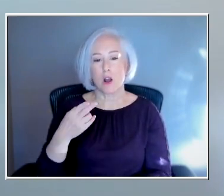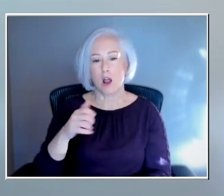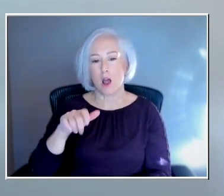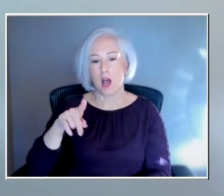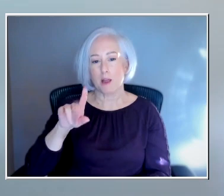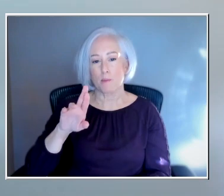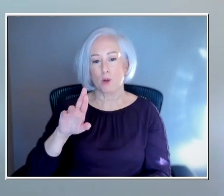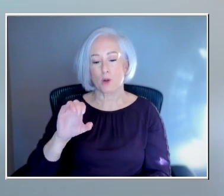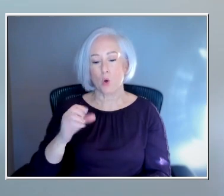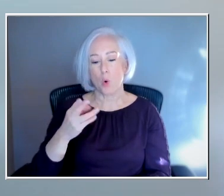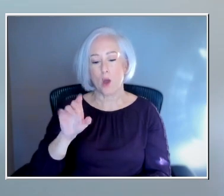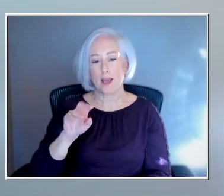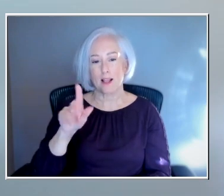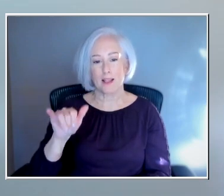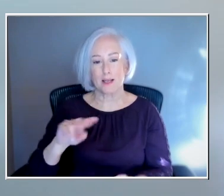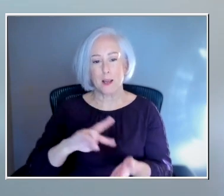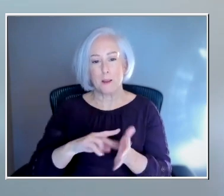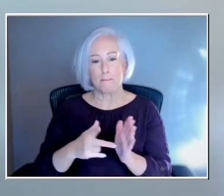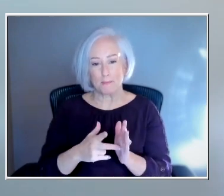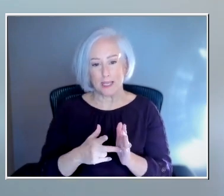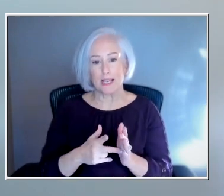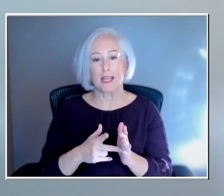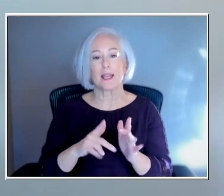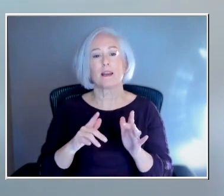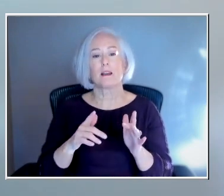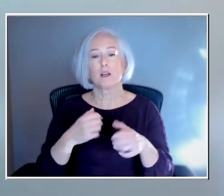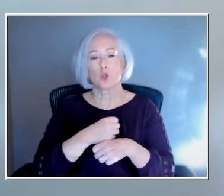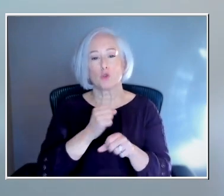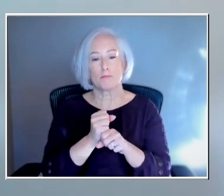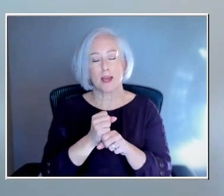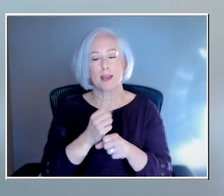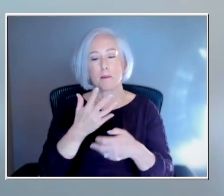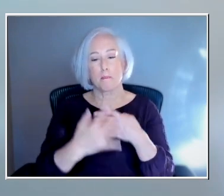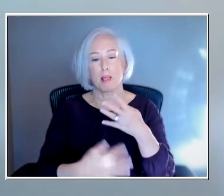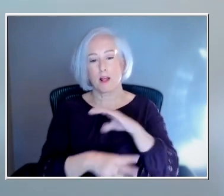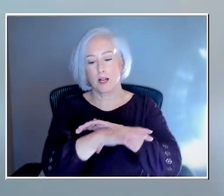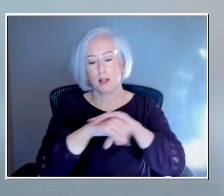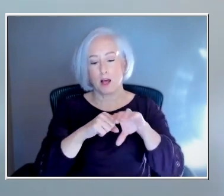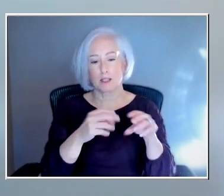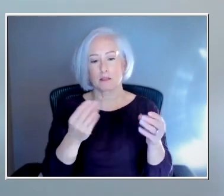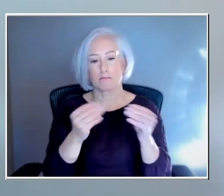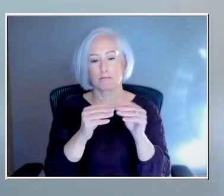disorders, meaning that the way the blood clots is faster. But no, there's not a